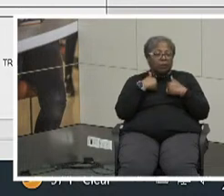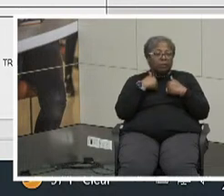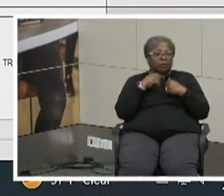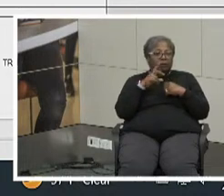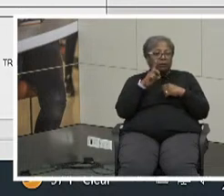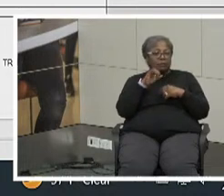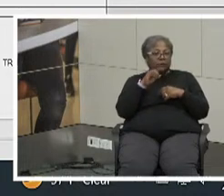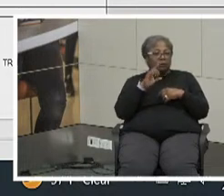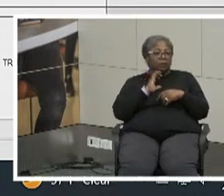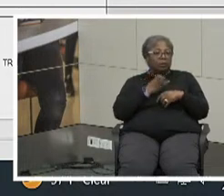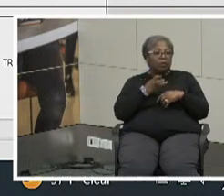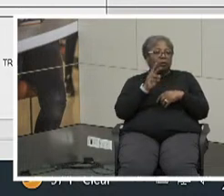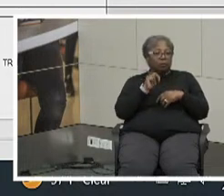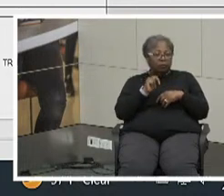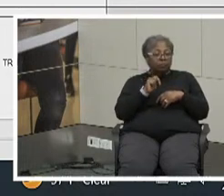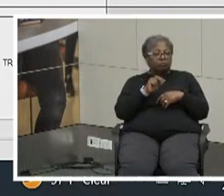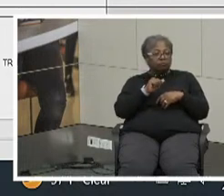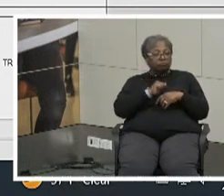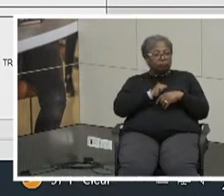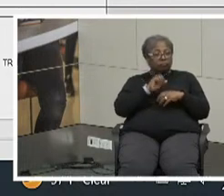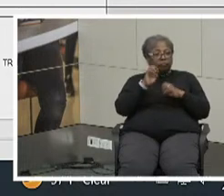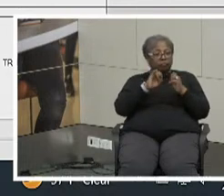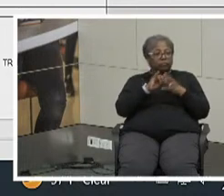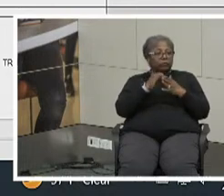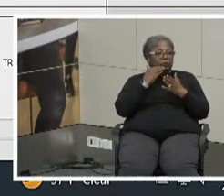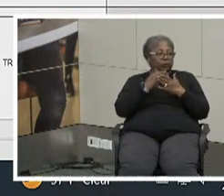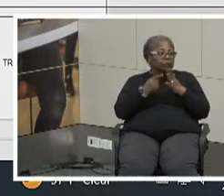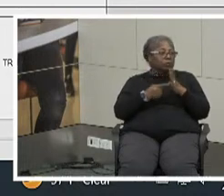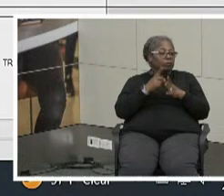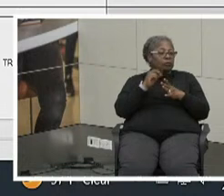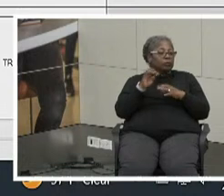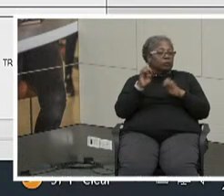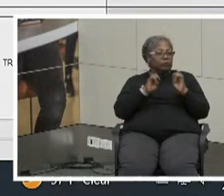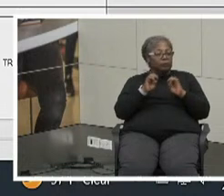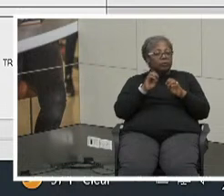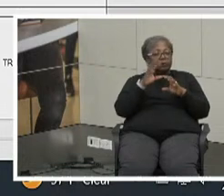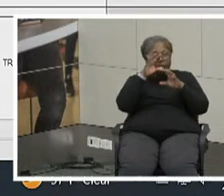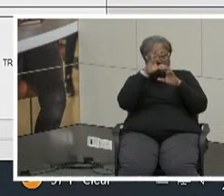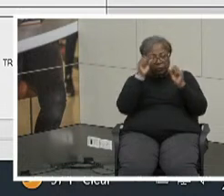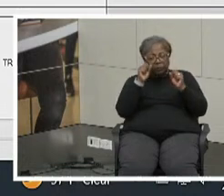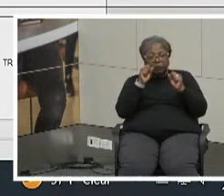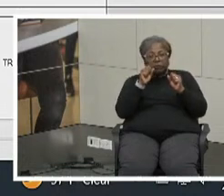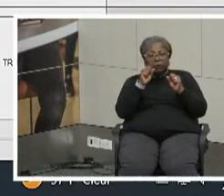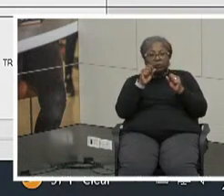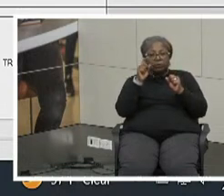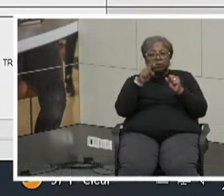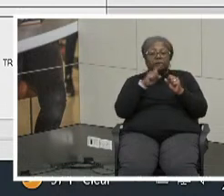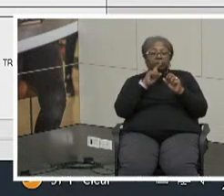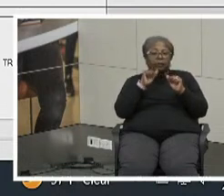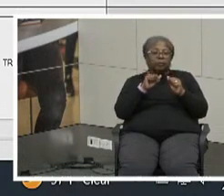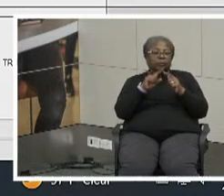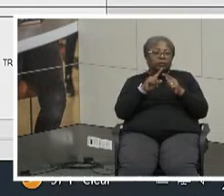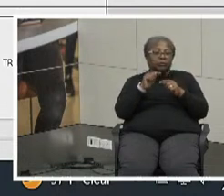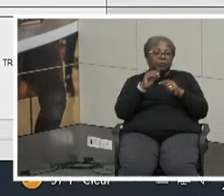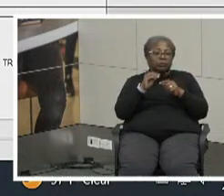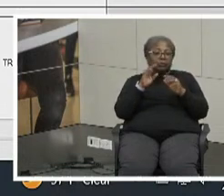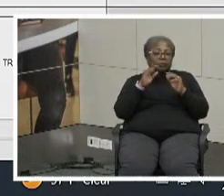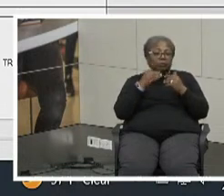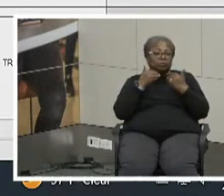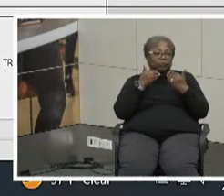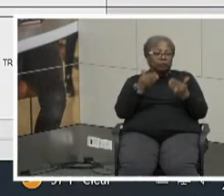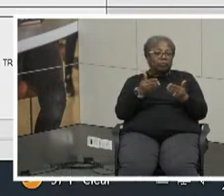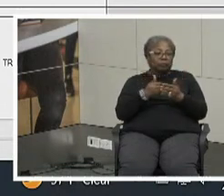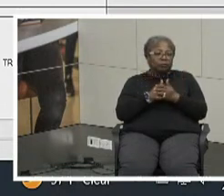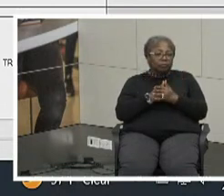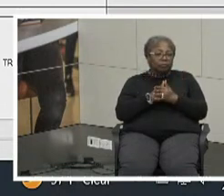our own self- evaluation which is good but once we do an evaluation the superintendent um we should be able to move